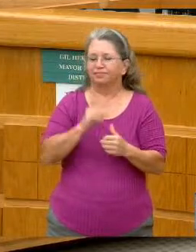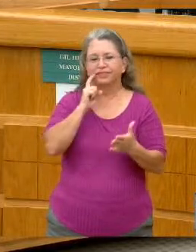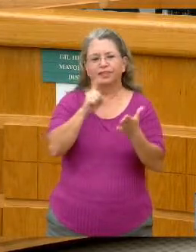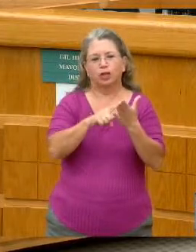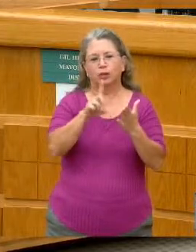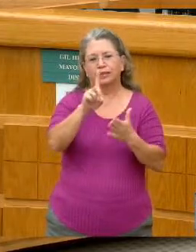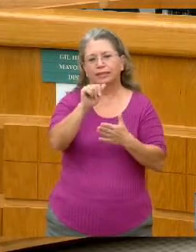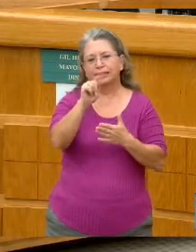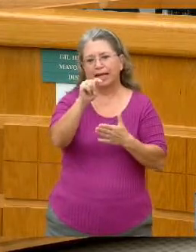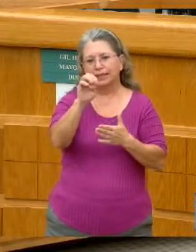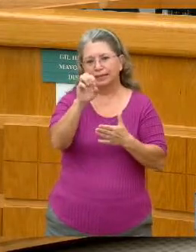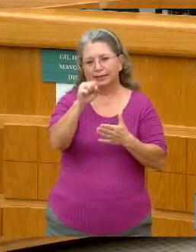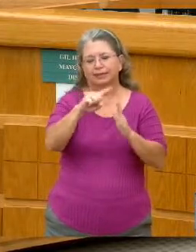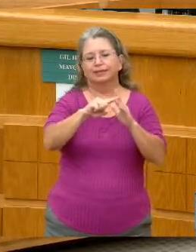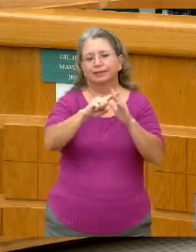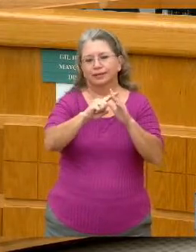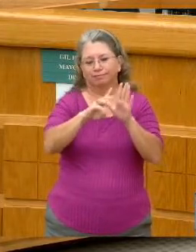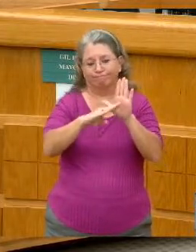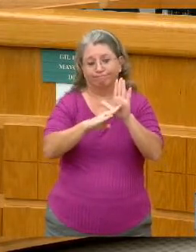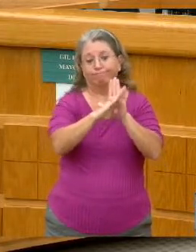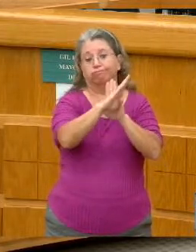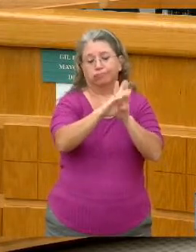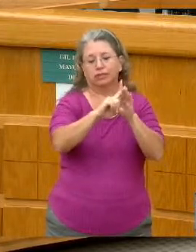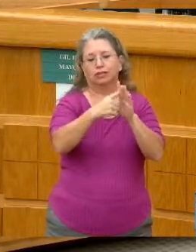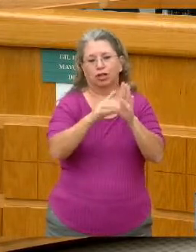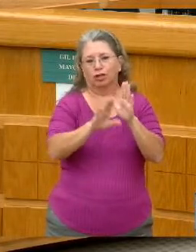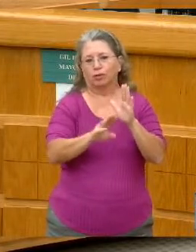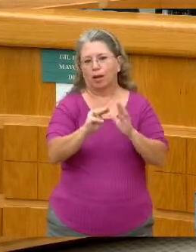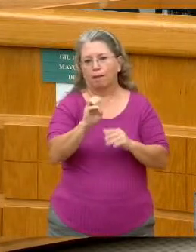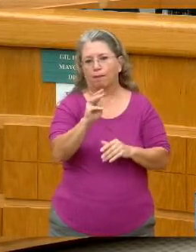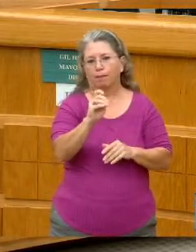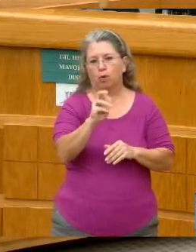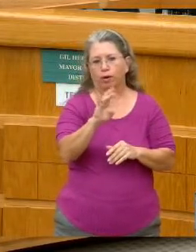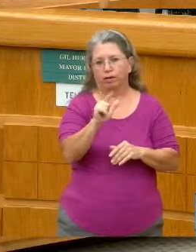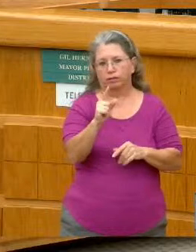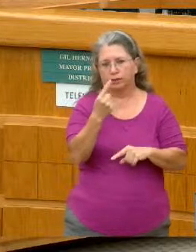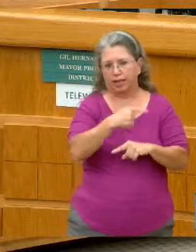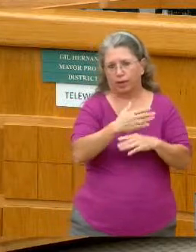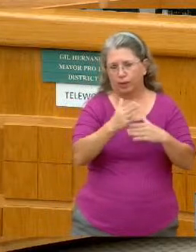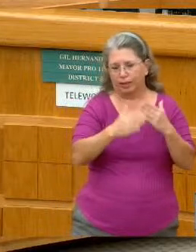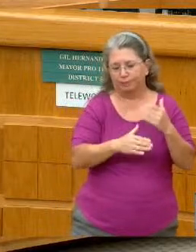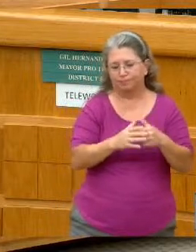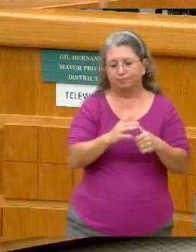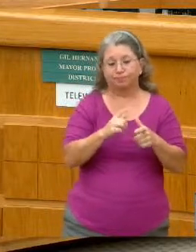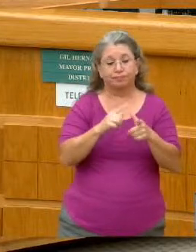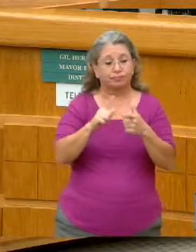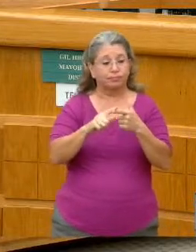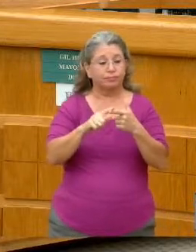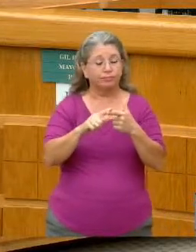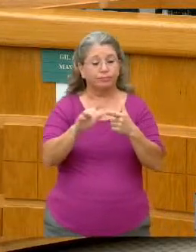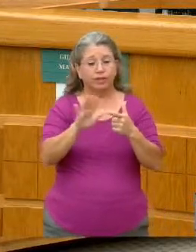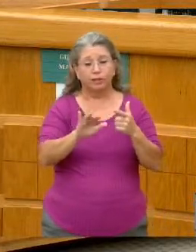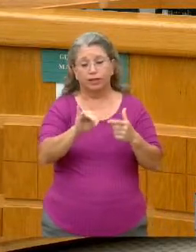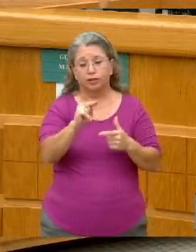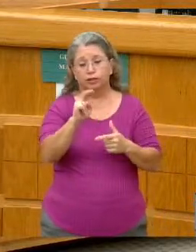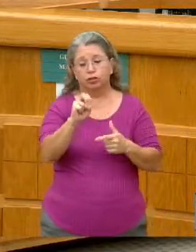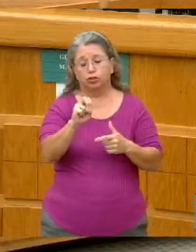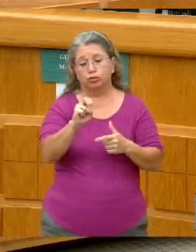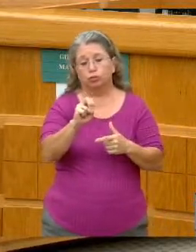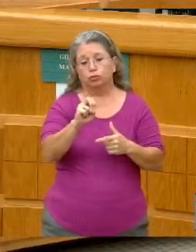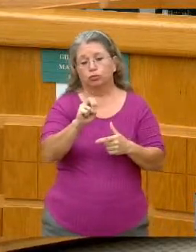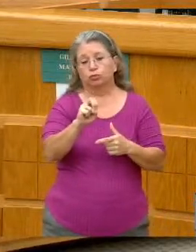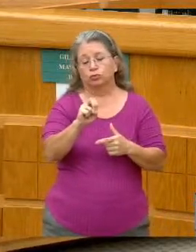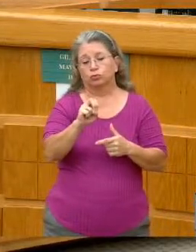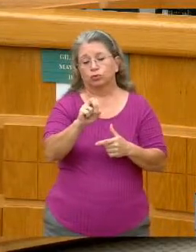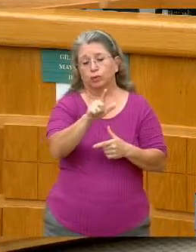Day weekend. And since that point, it developed. Starting June 26th, we started trying to do something about it up